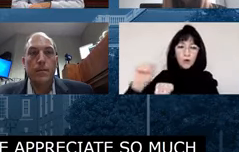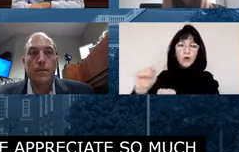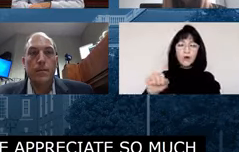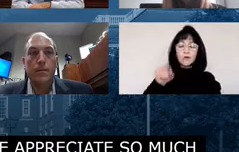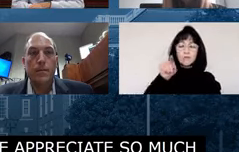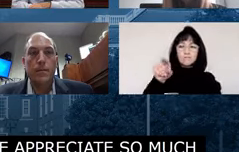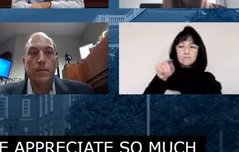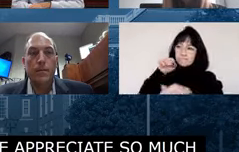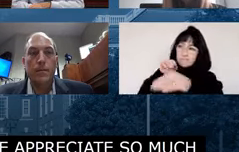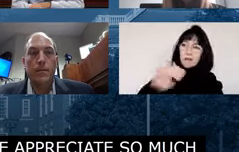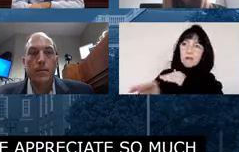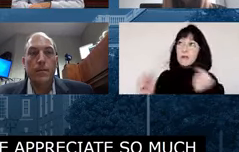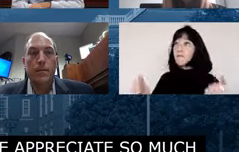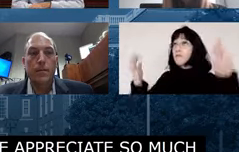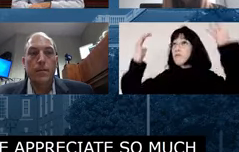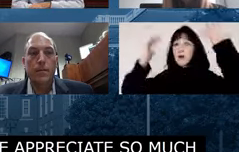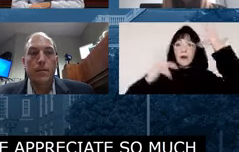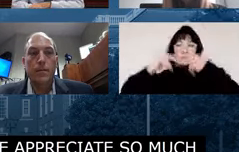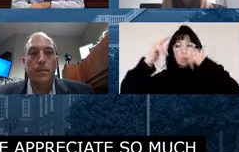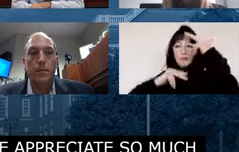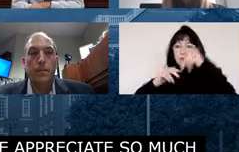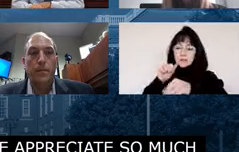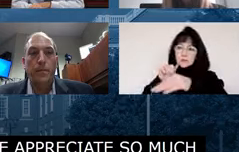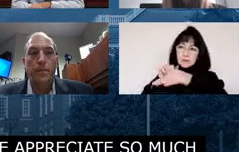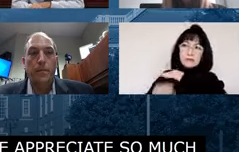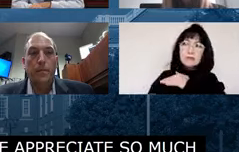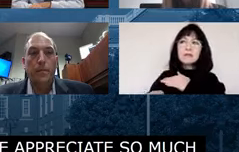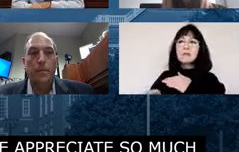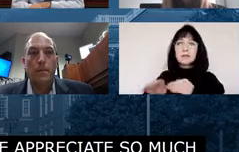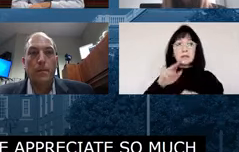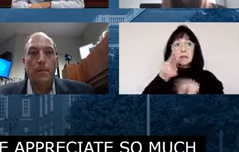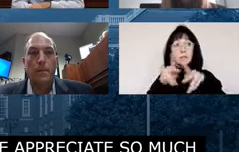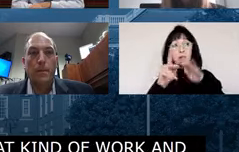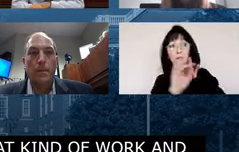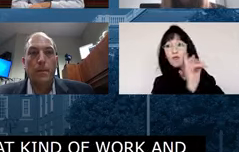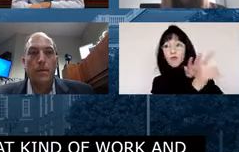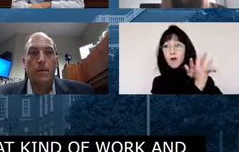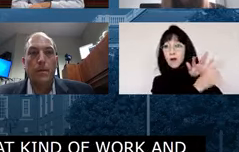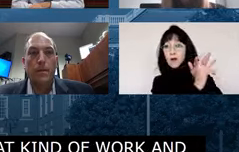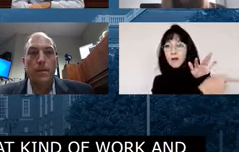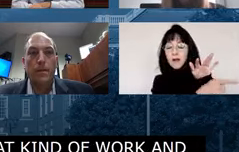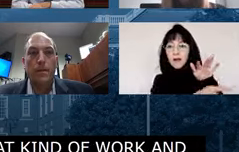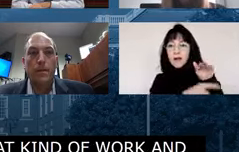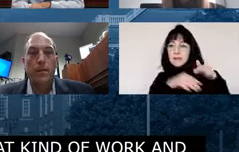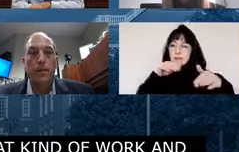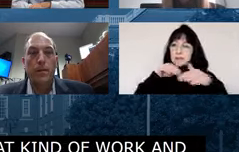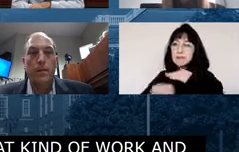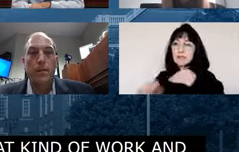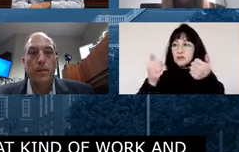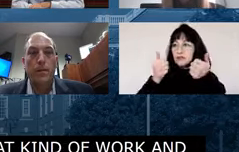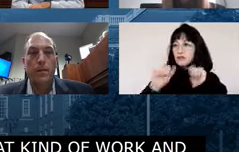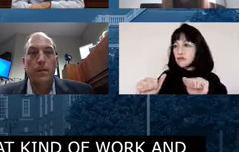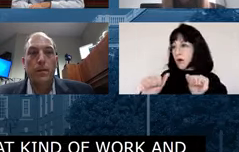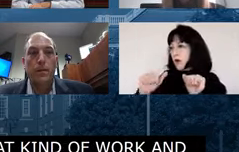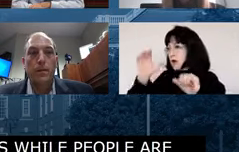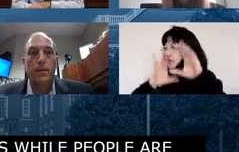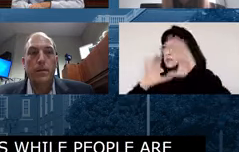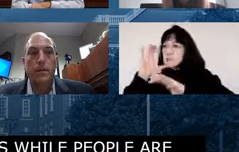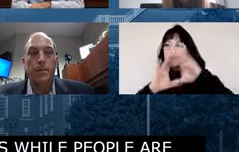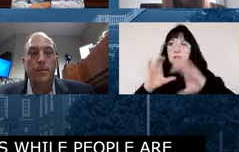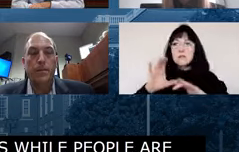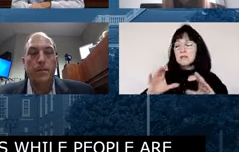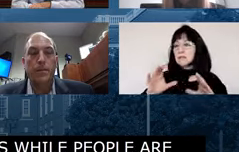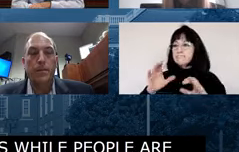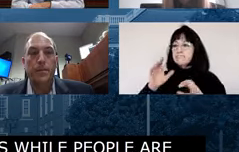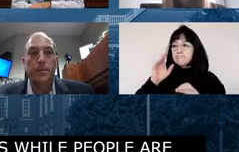other people are running out. In this particular case, just to identify and find others that might have